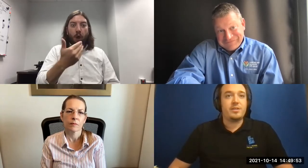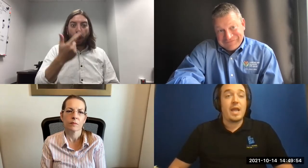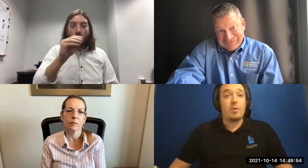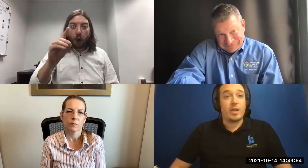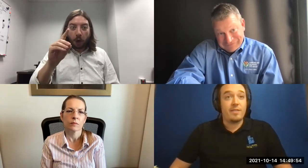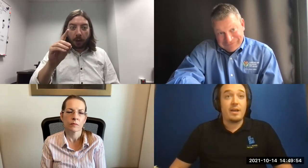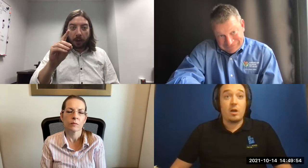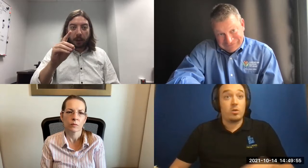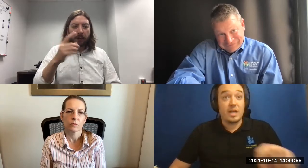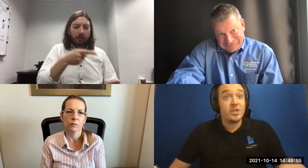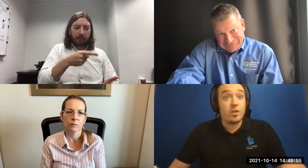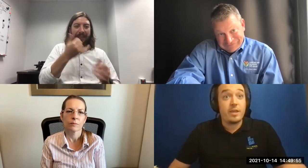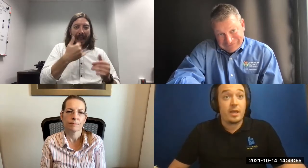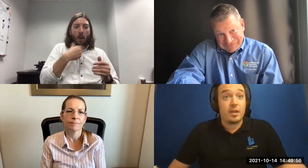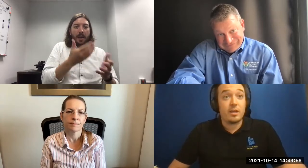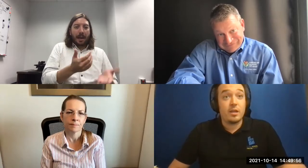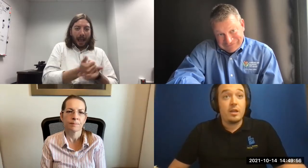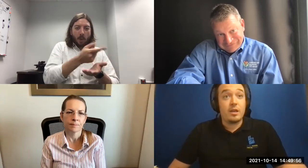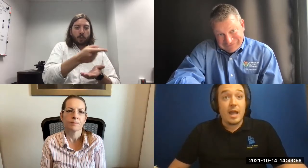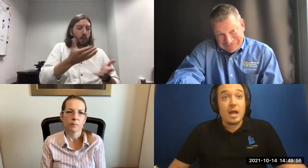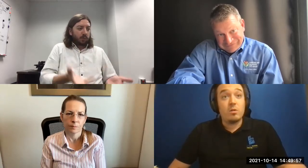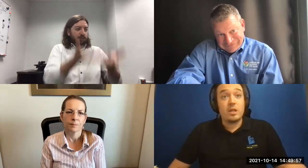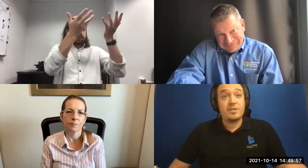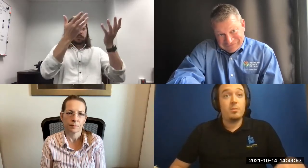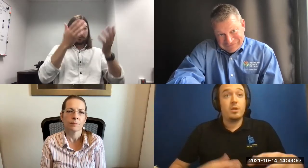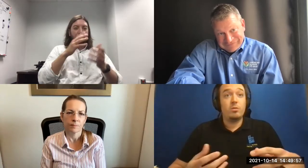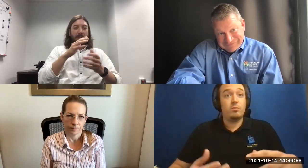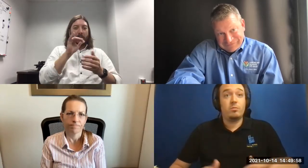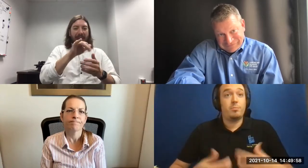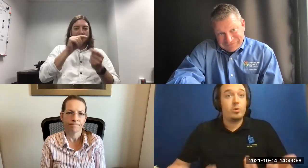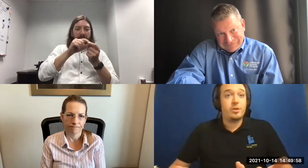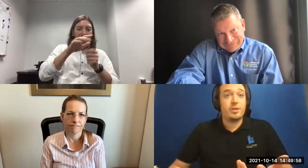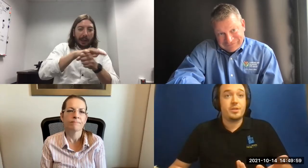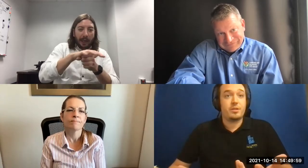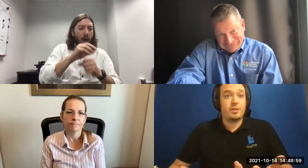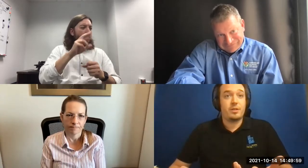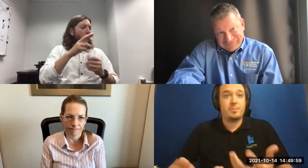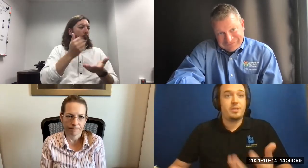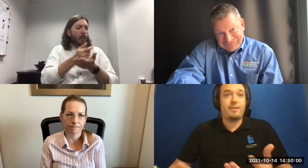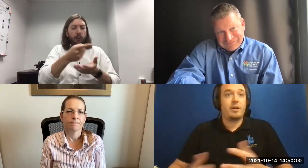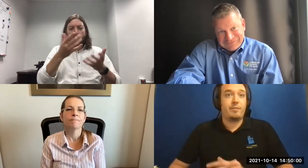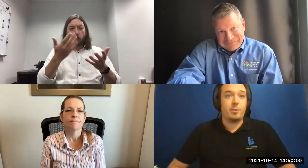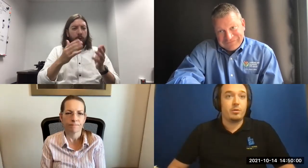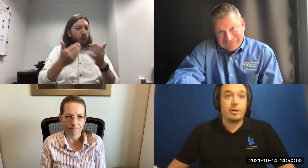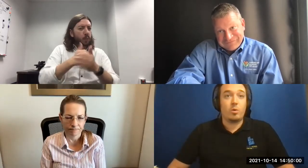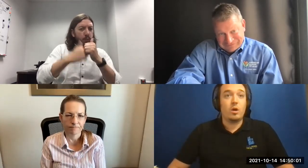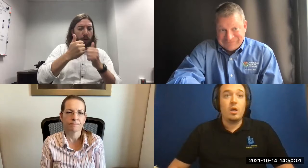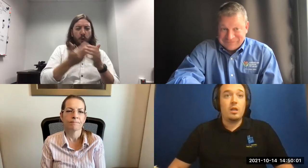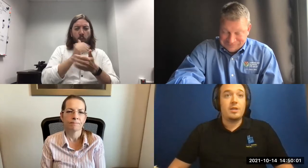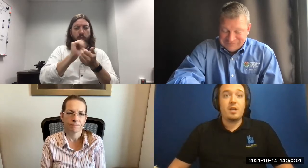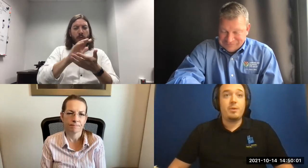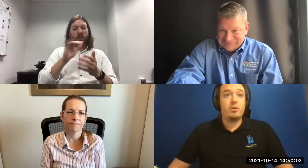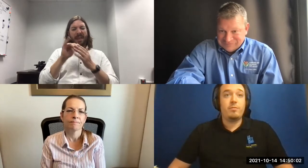The intent is, hey, we caught that now. That's a good thing. Now let's help you bolster this specific area of your program,